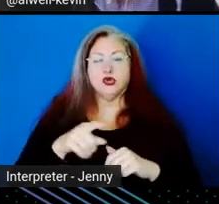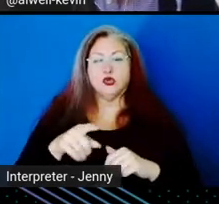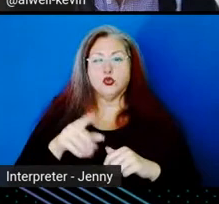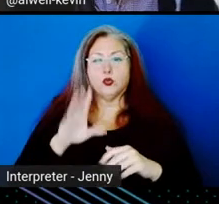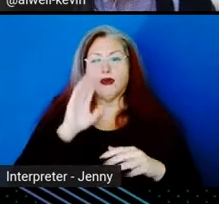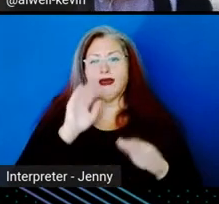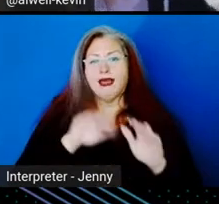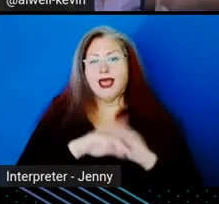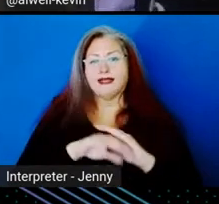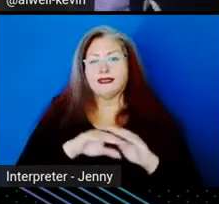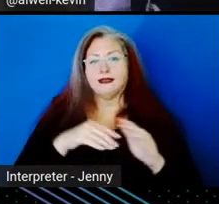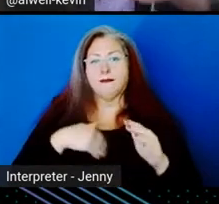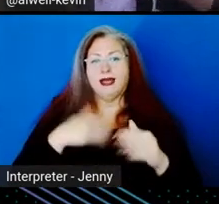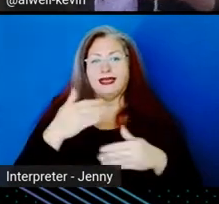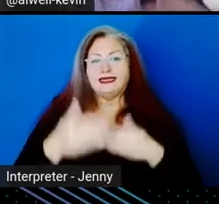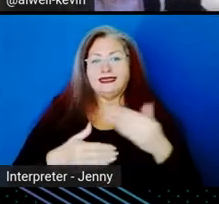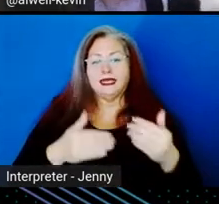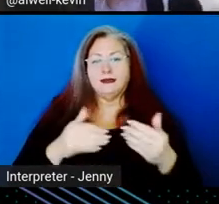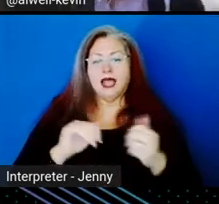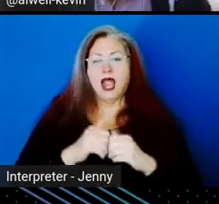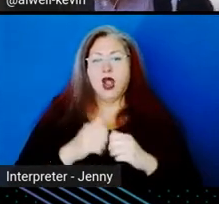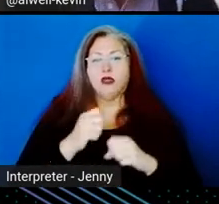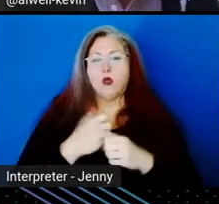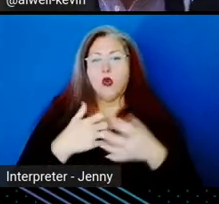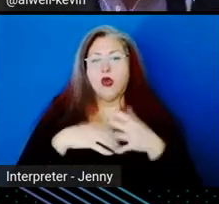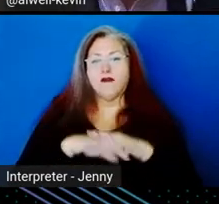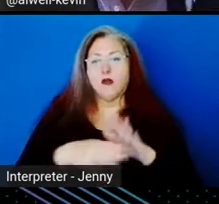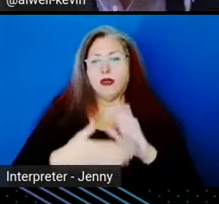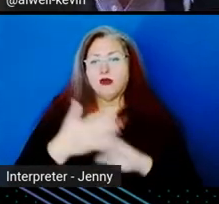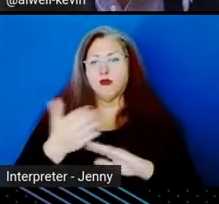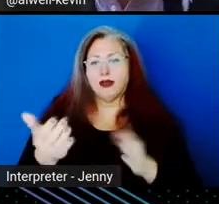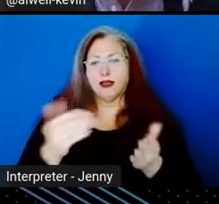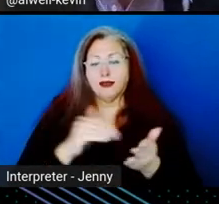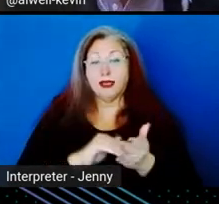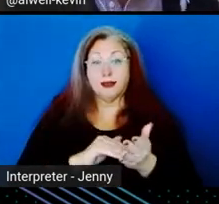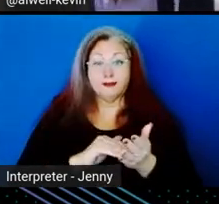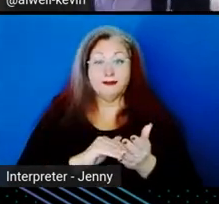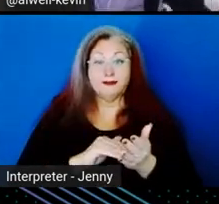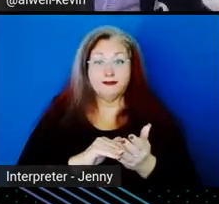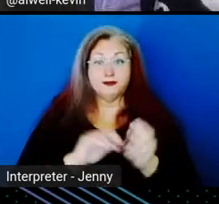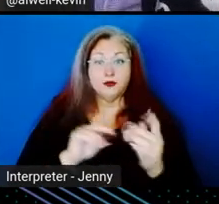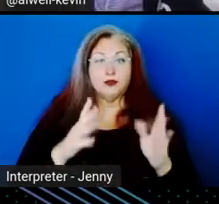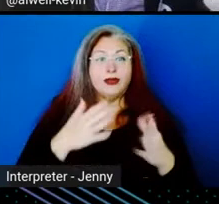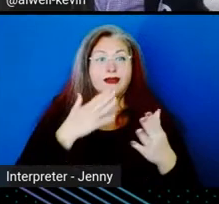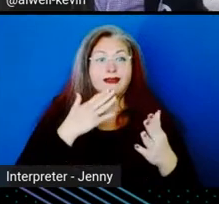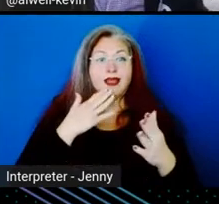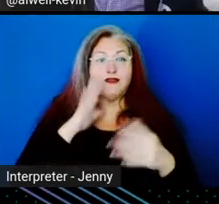have access to those steps I followed in order to get the workflow running again. Okay.